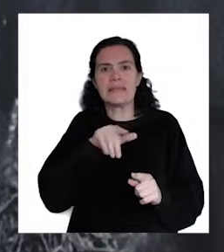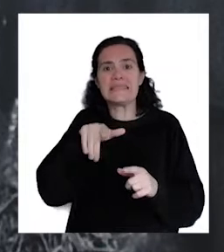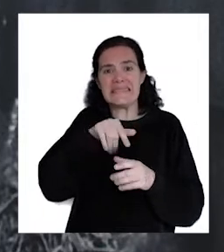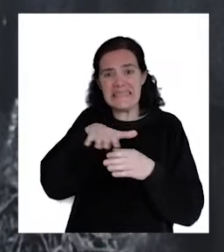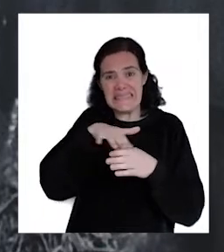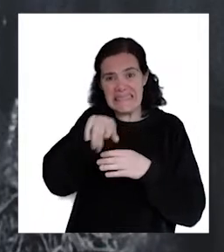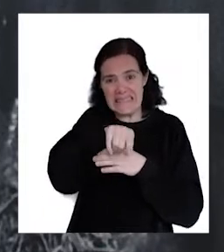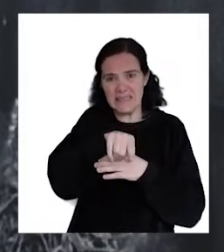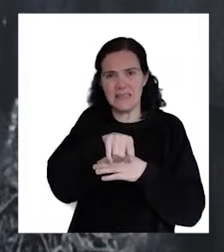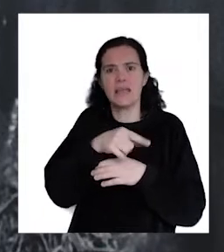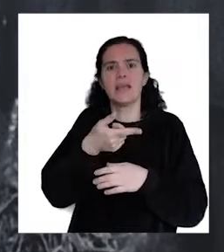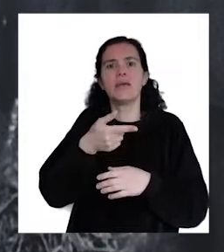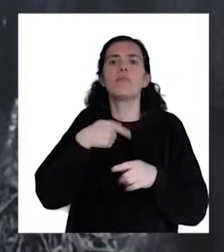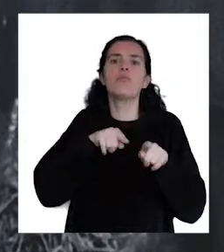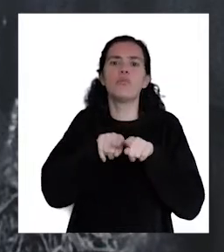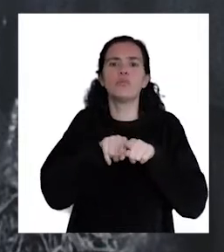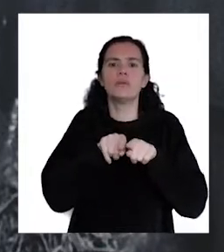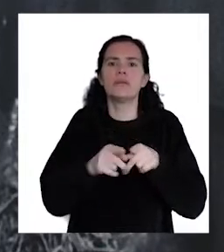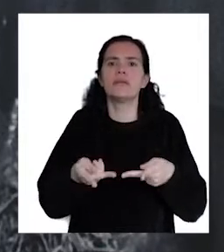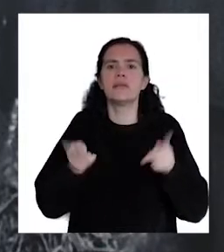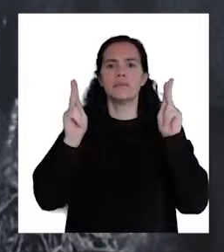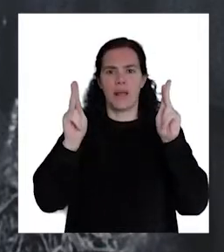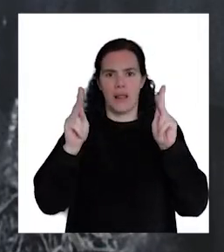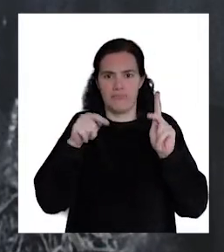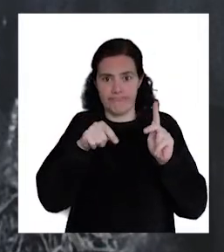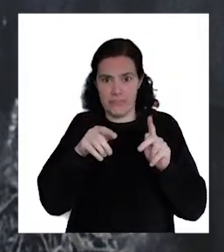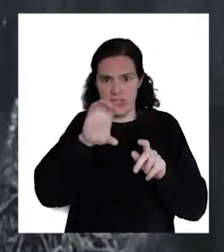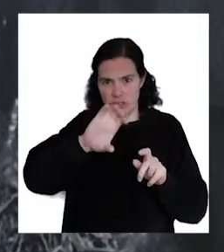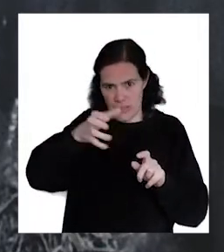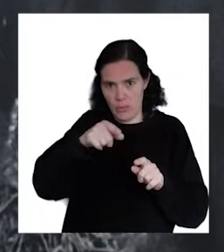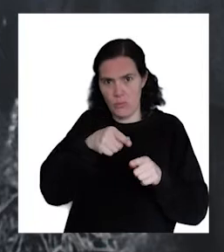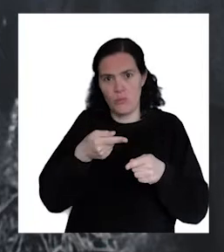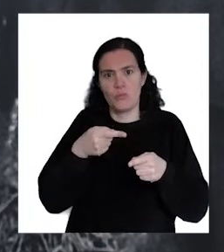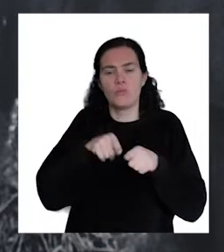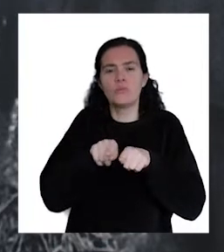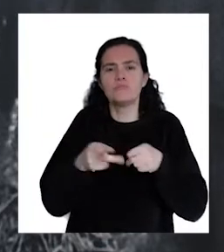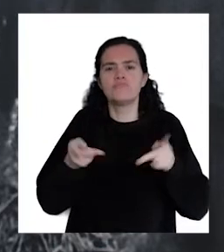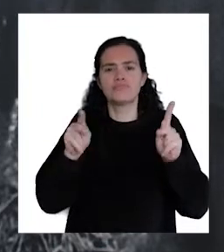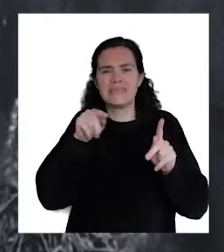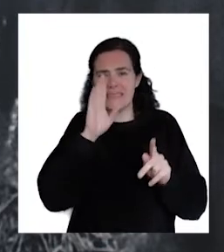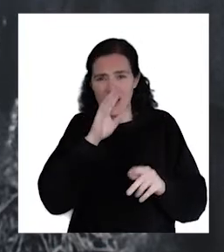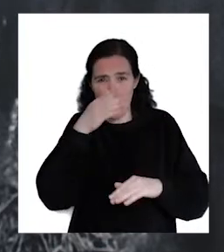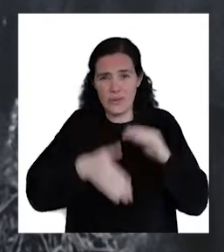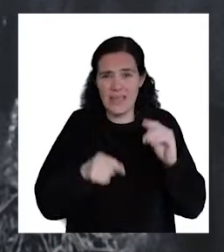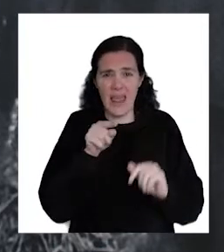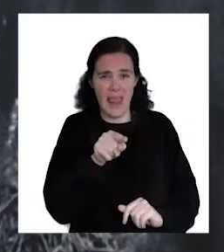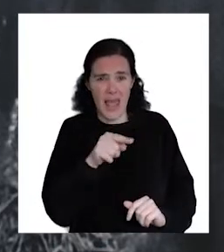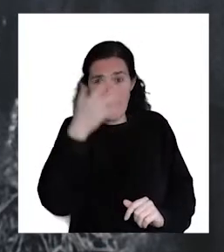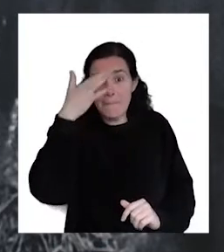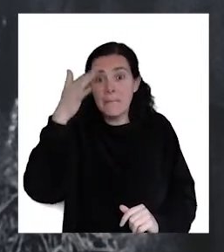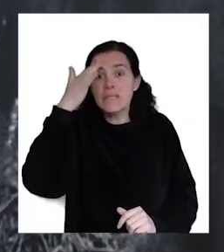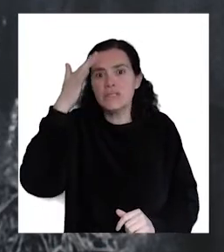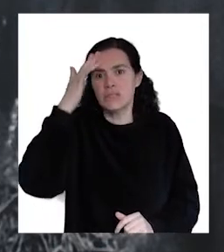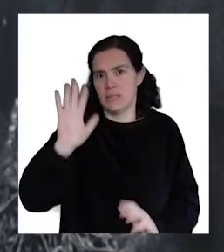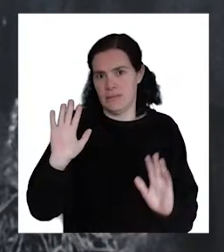most politically liberal states in the United States. So if it happens there,